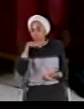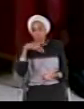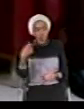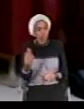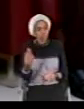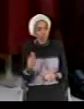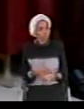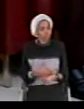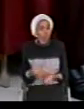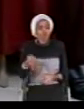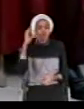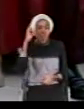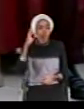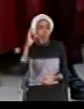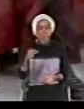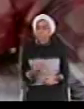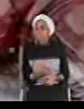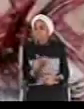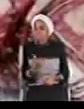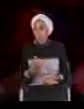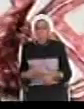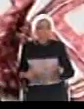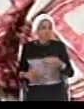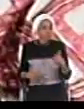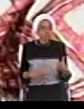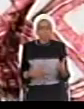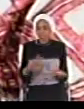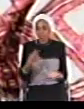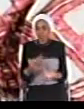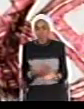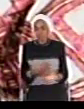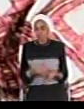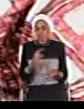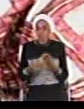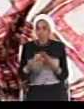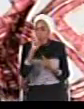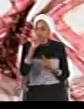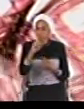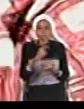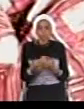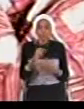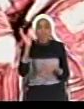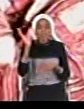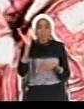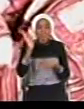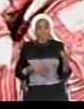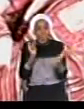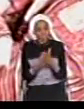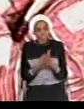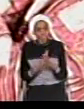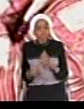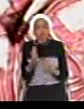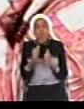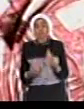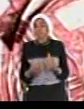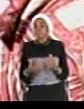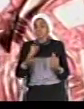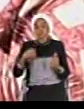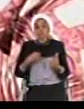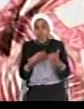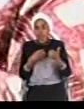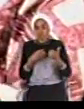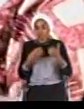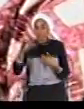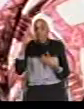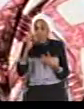gospel, preach any other gospel unto you than that which we have